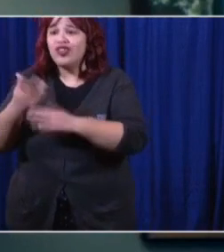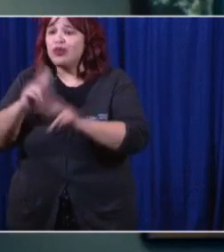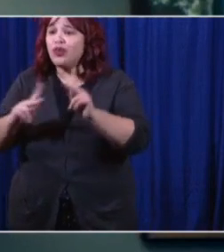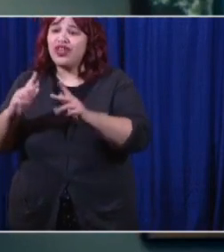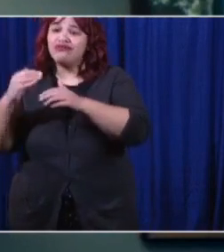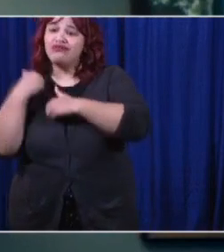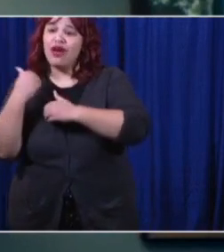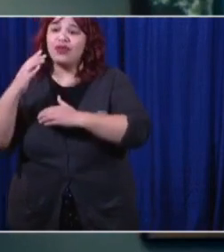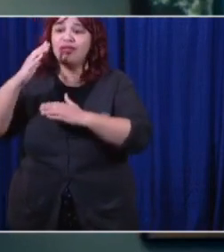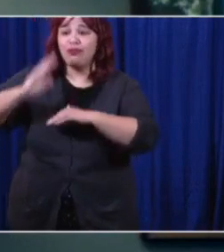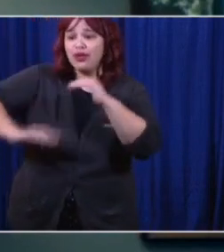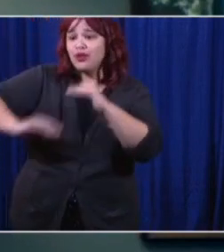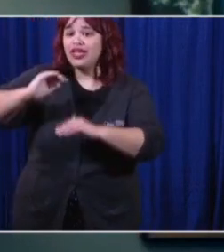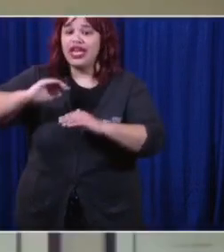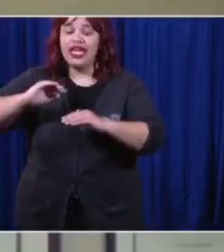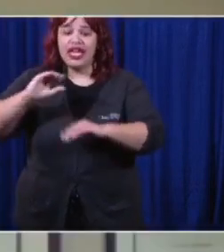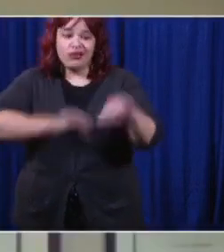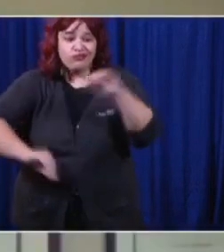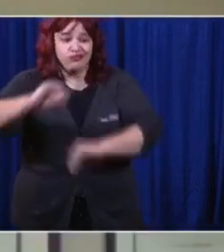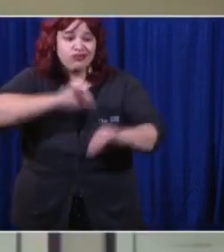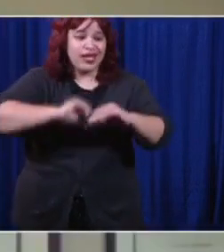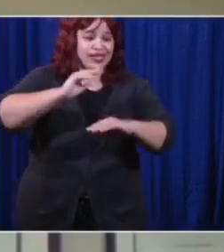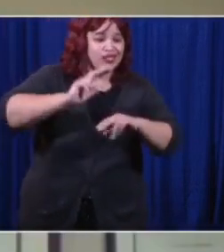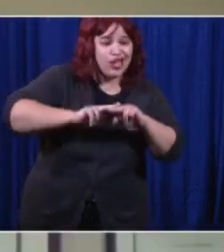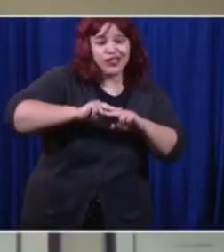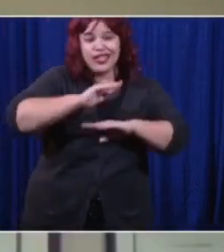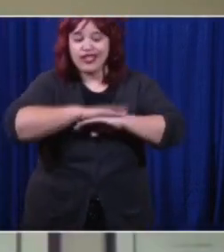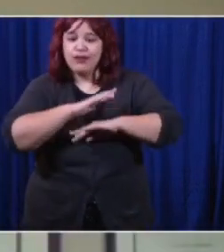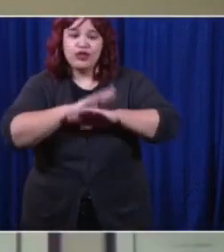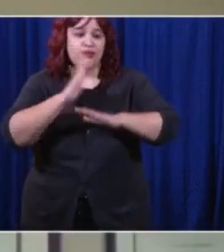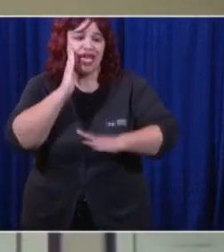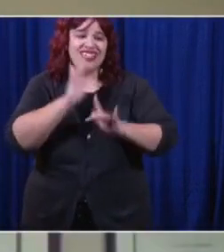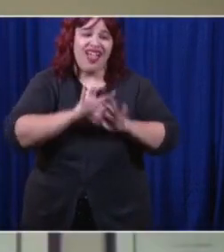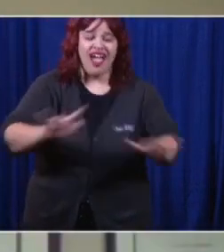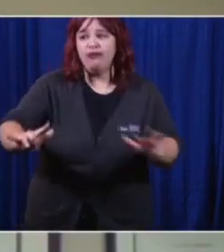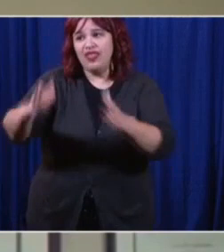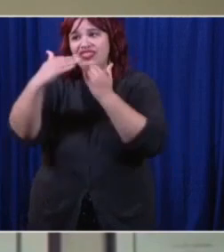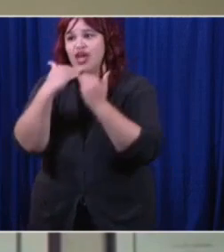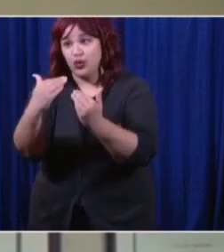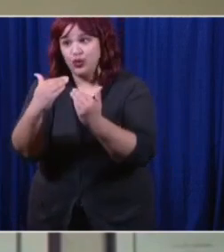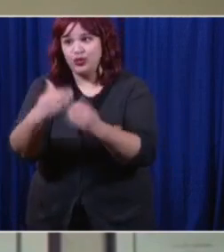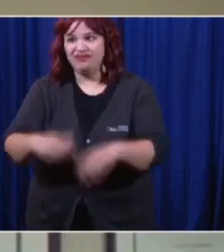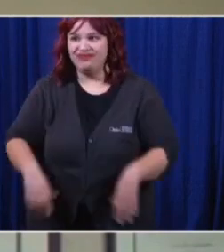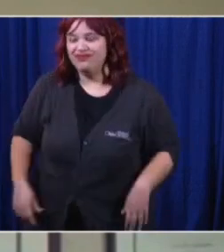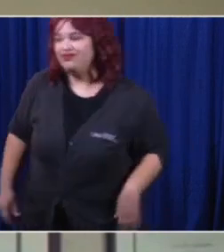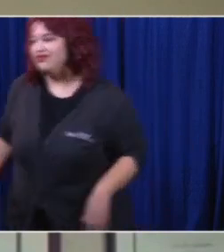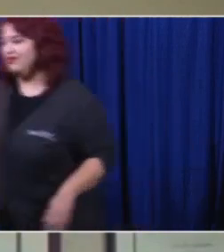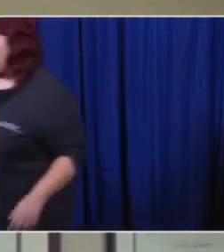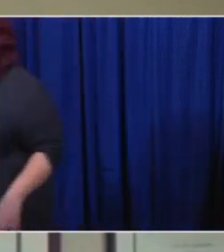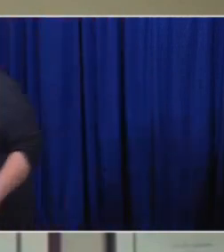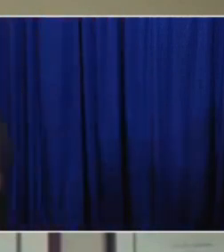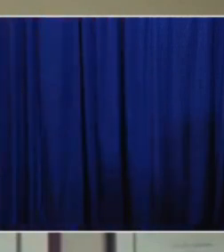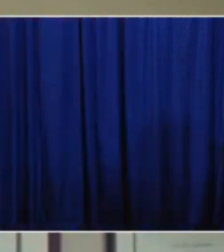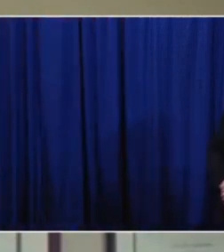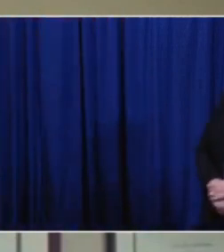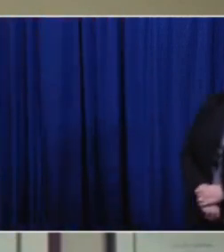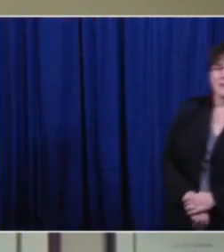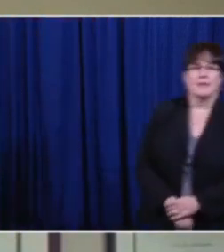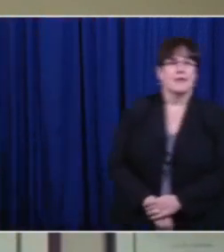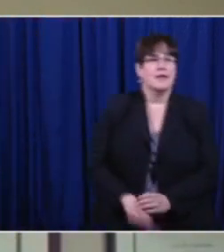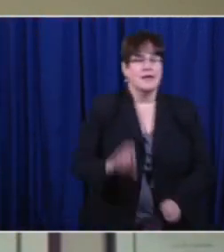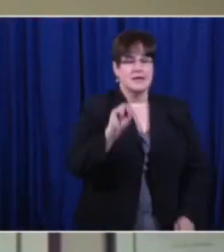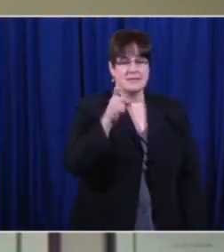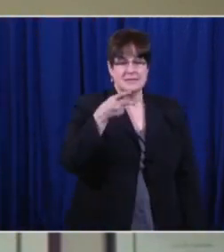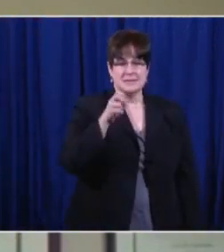and pressures that we need. Next question is from Spencer Hickey at Hannah News Service. Thank you. You've